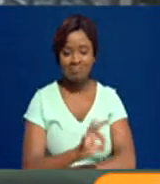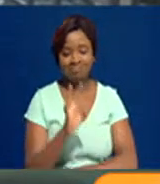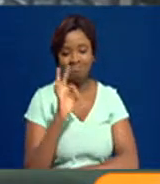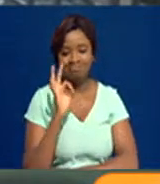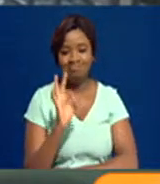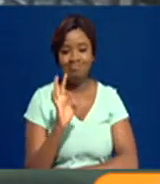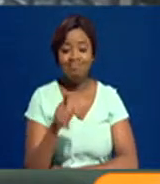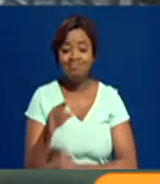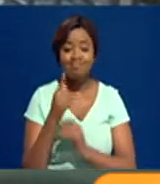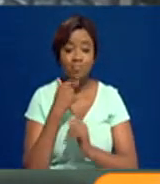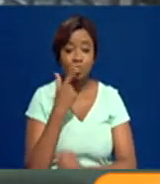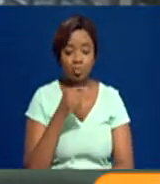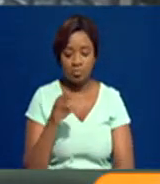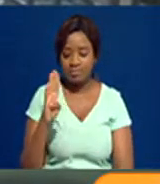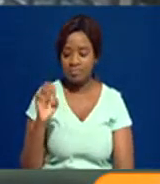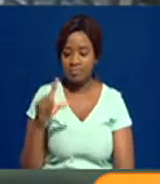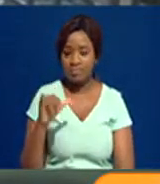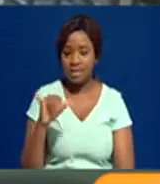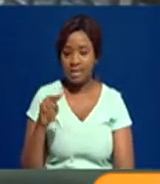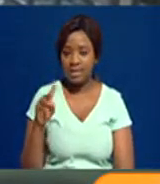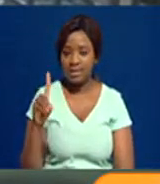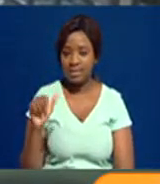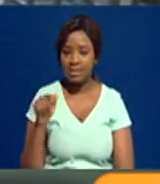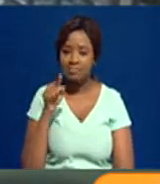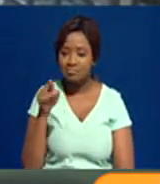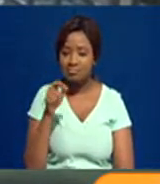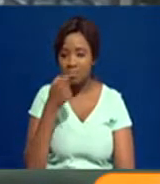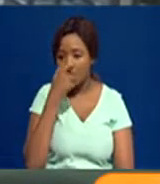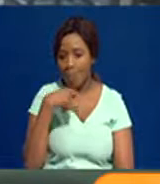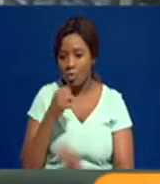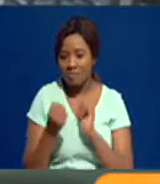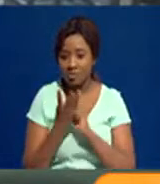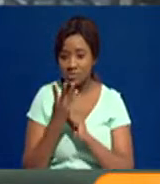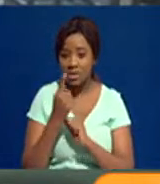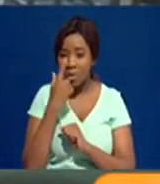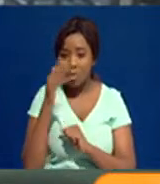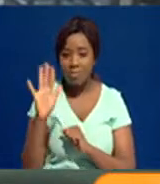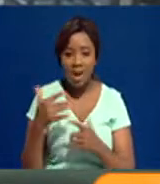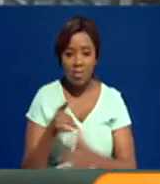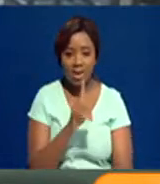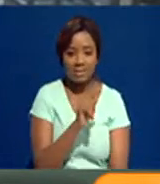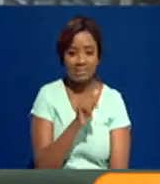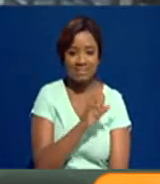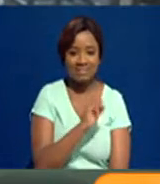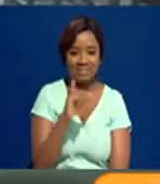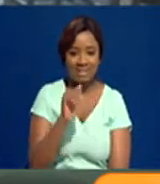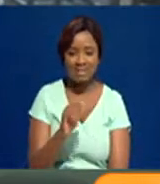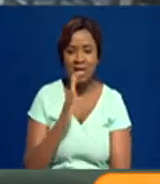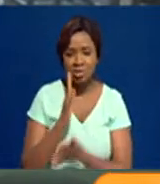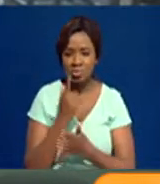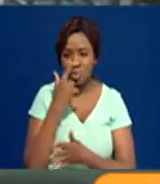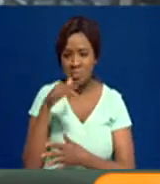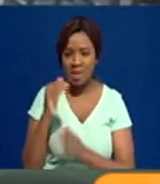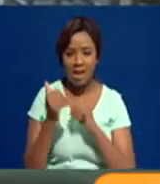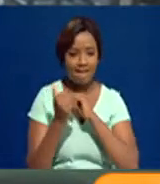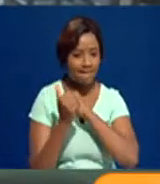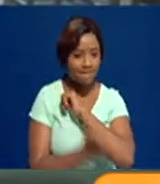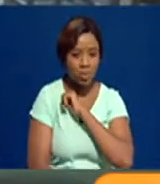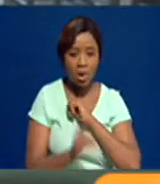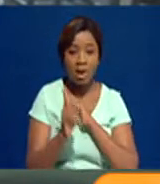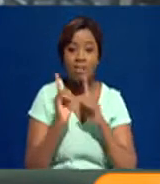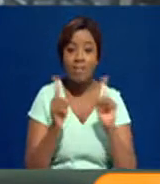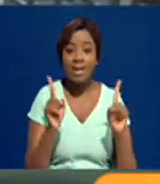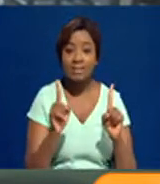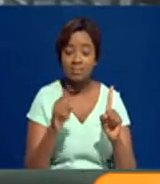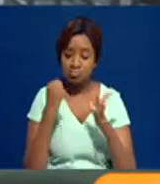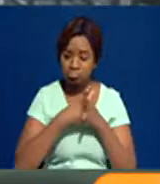Belinda Shalo, a 14-year-old girl from Tassia in Embakasi, who, despite coming from a poor background, scored, get this,